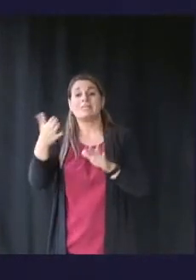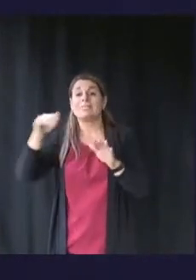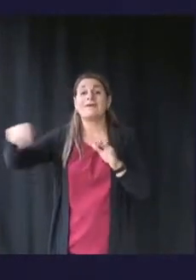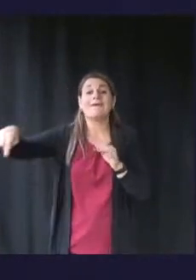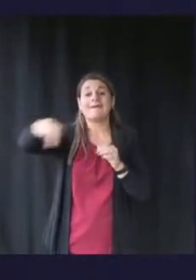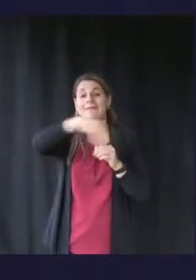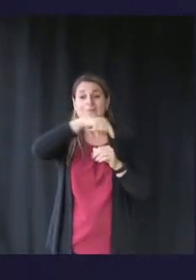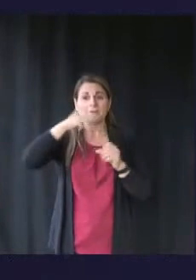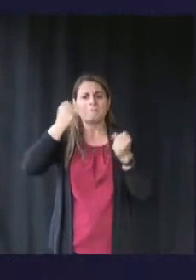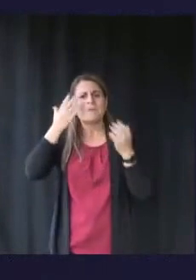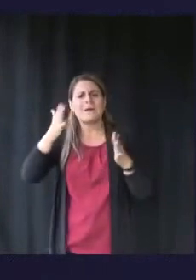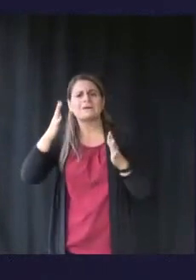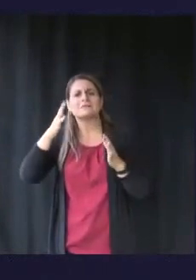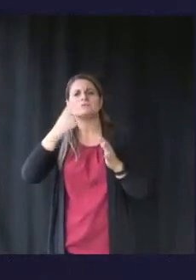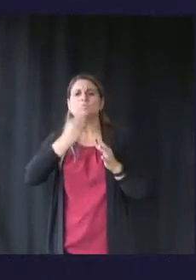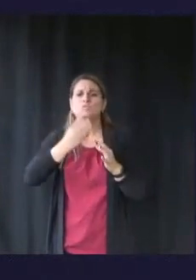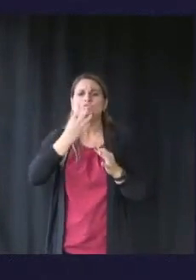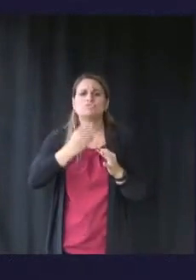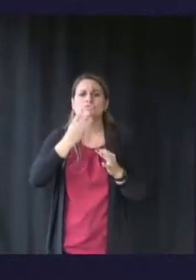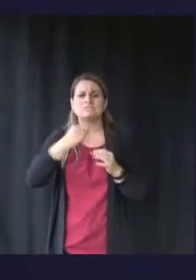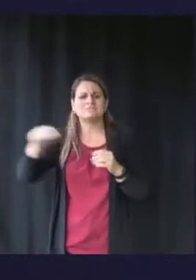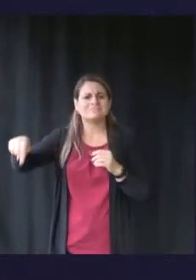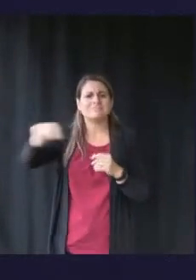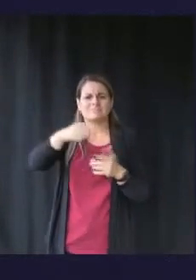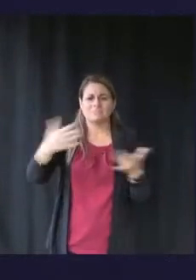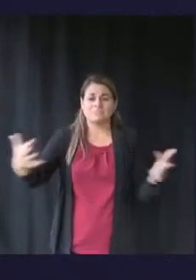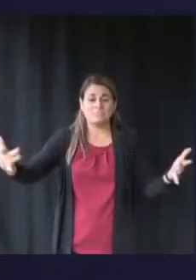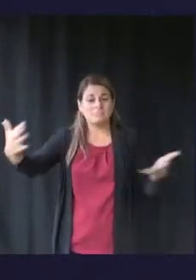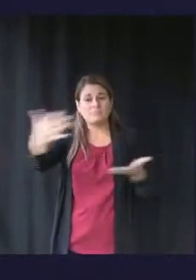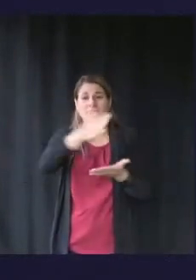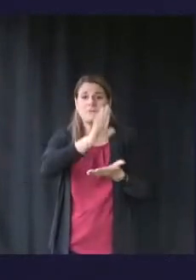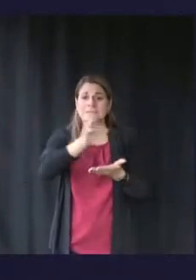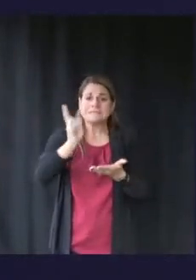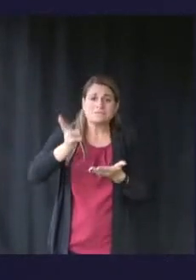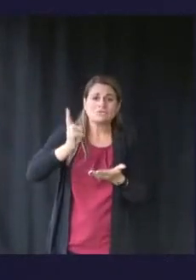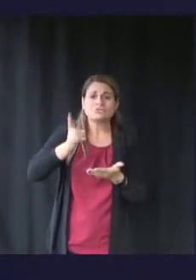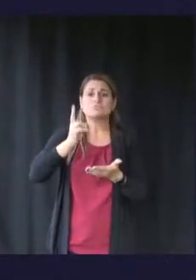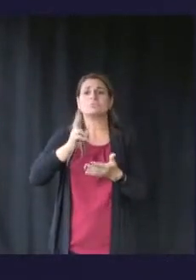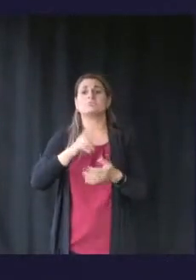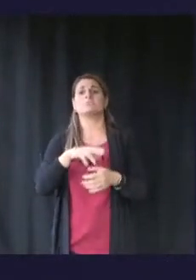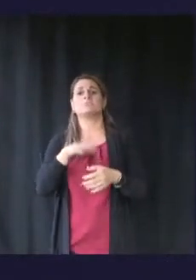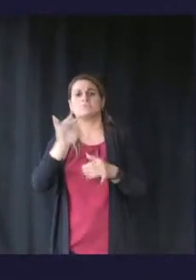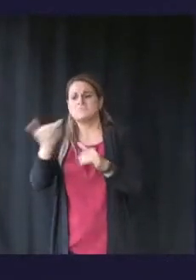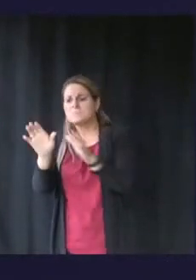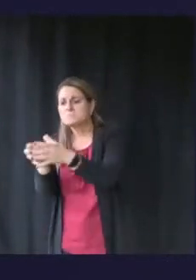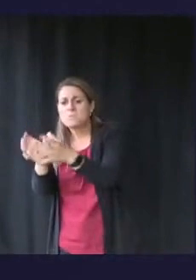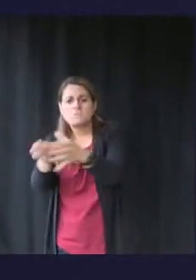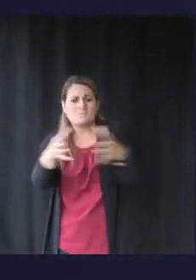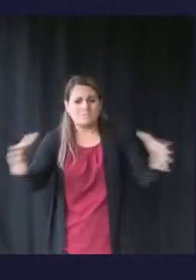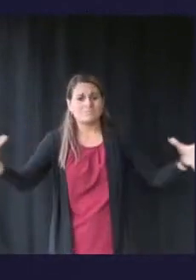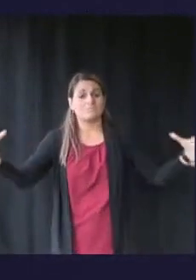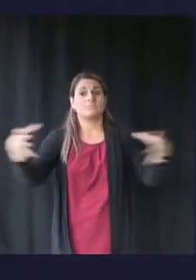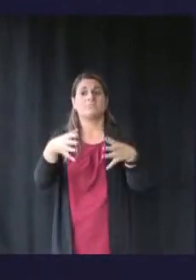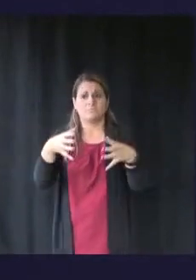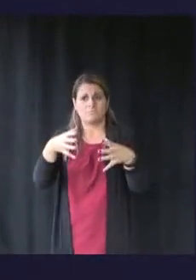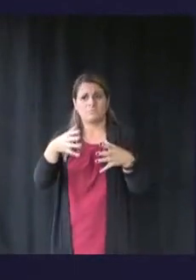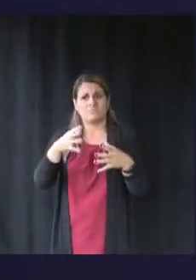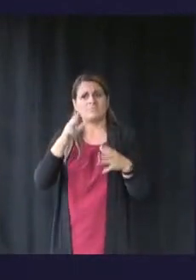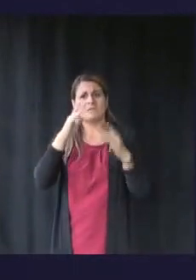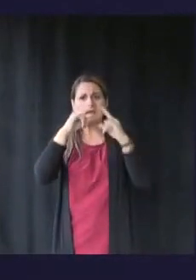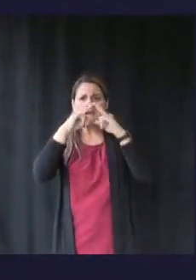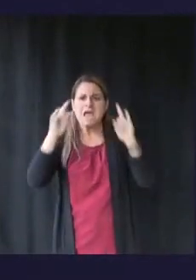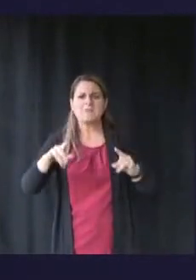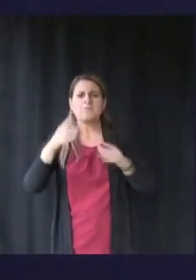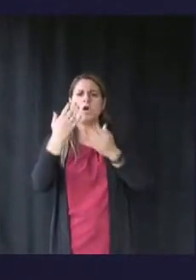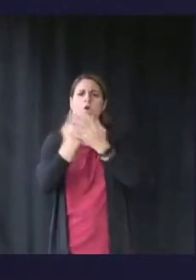of Jews rounded up, along with members of other minority groups, thrown into camps, abused, used as